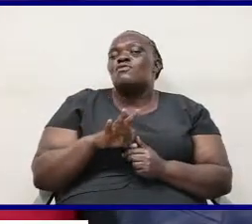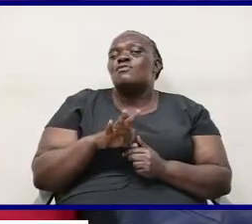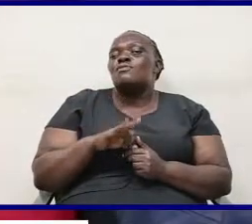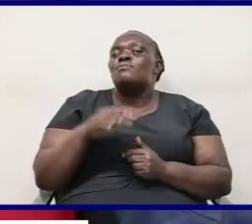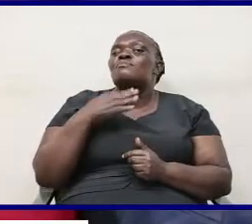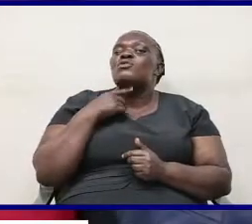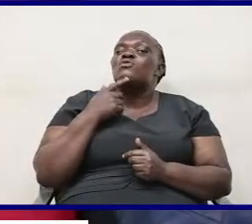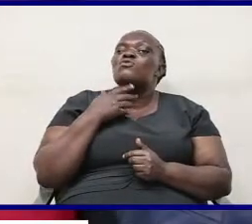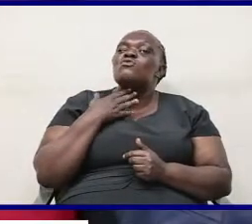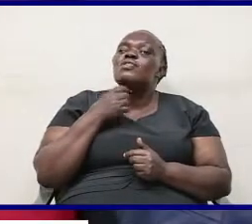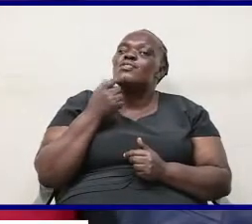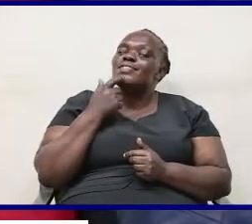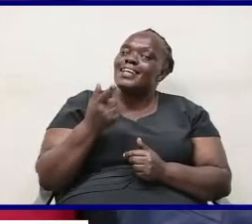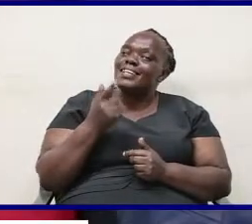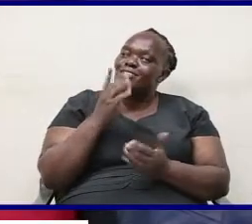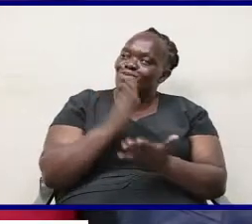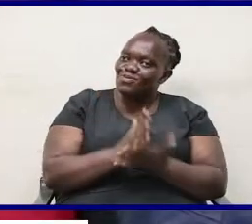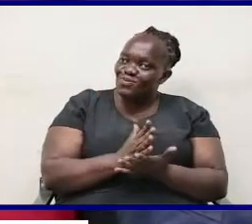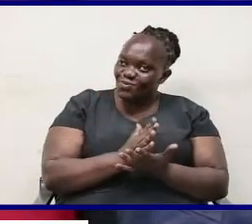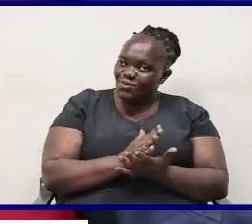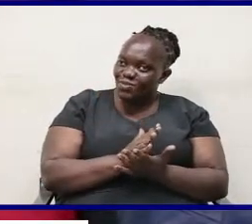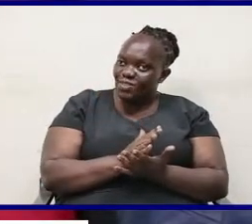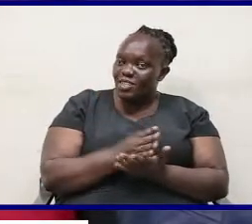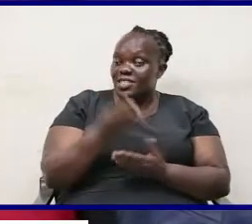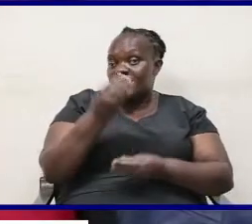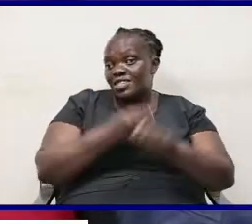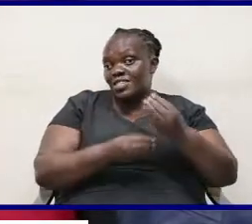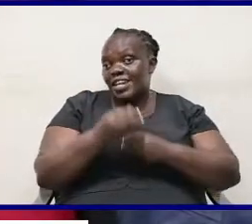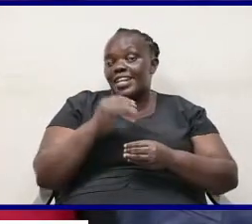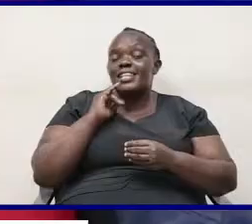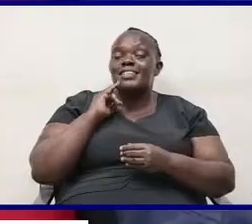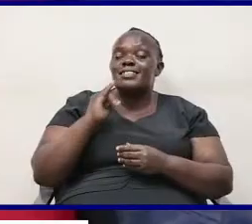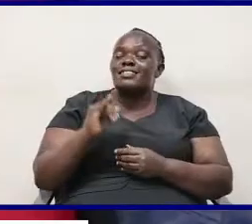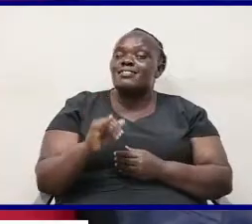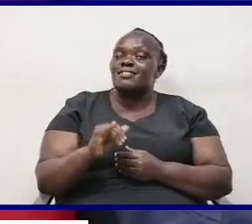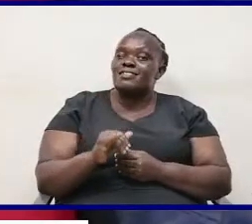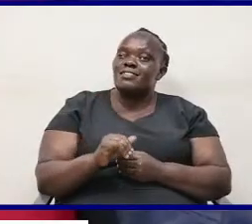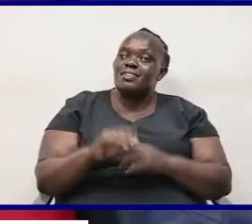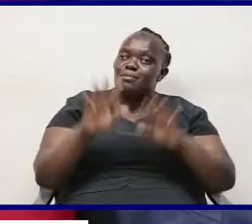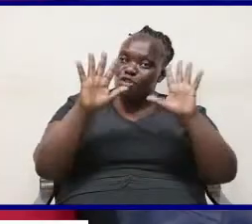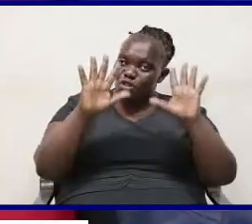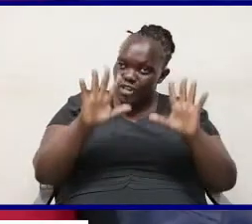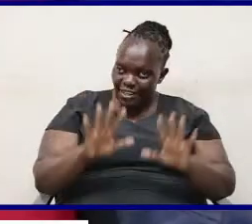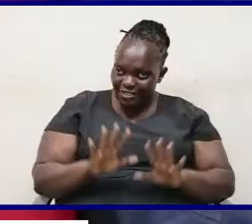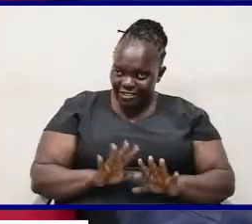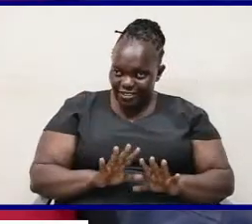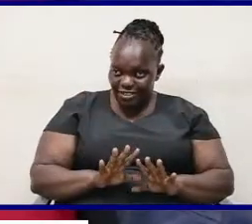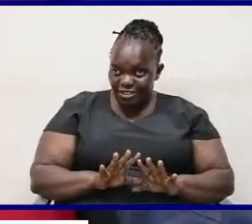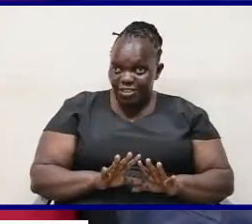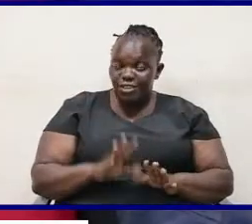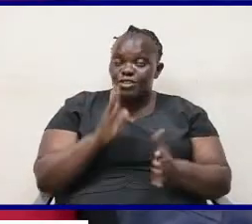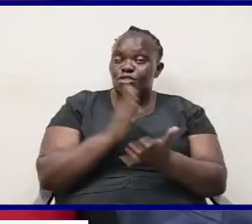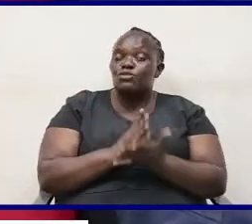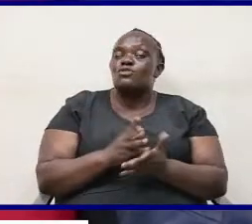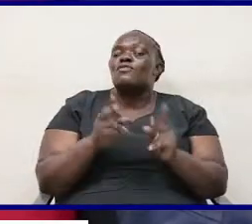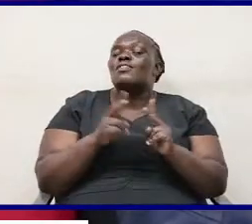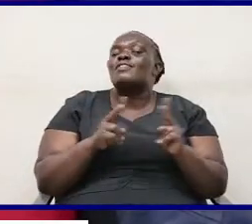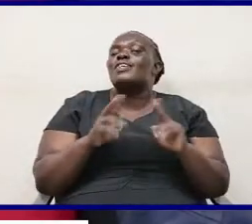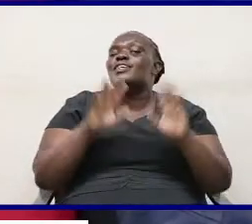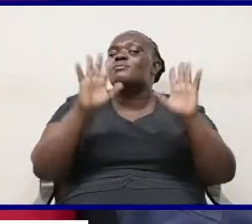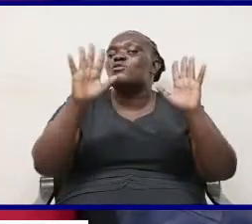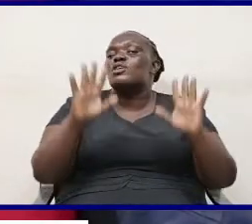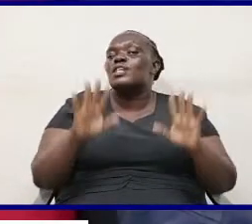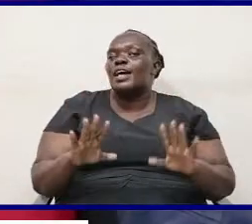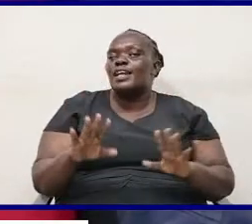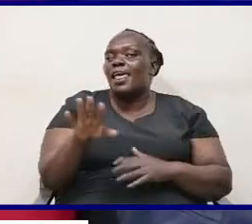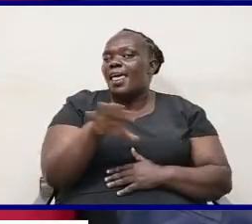I just want to conclude here by saying that trade is key, and it is actually a very